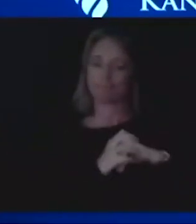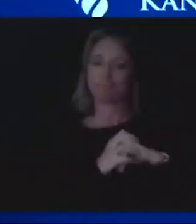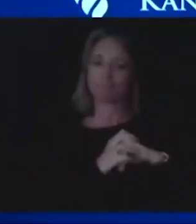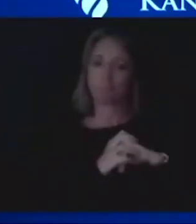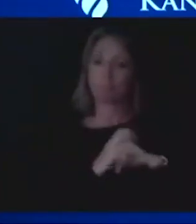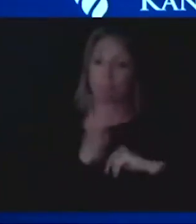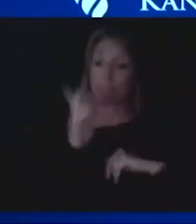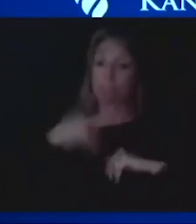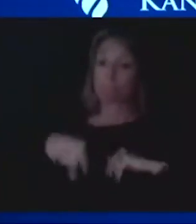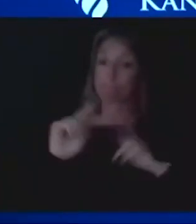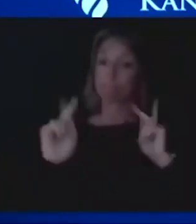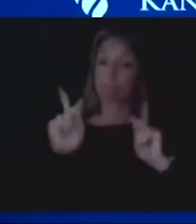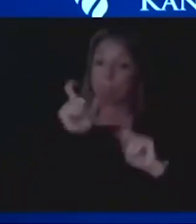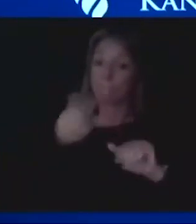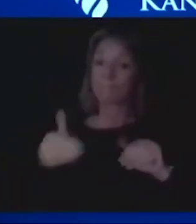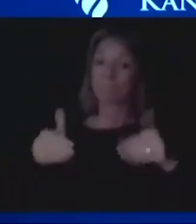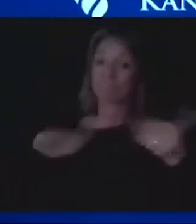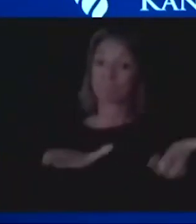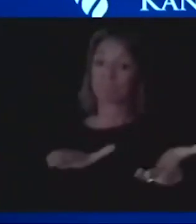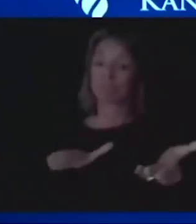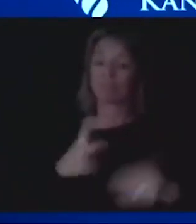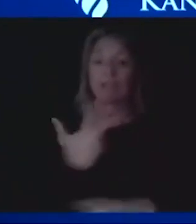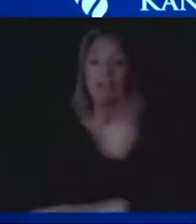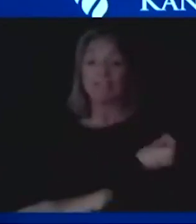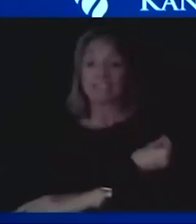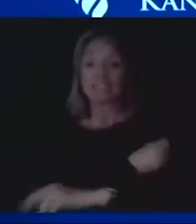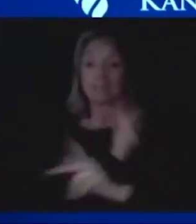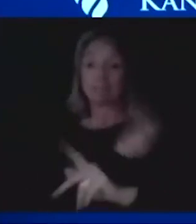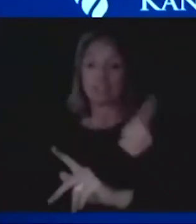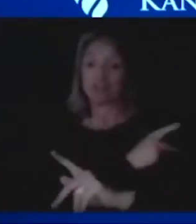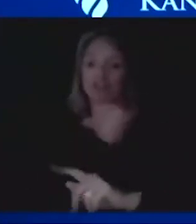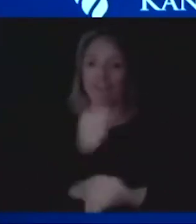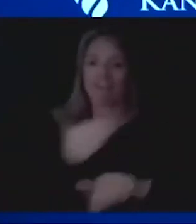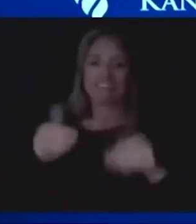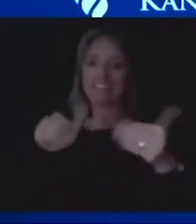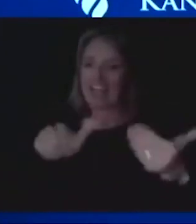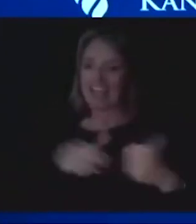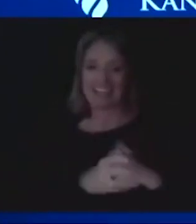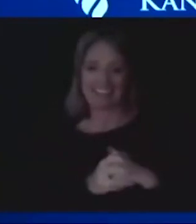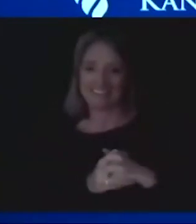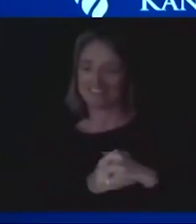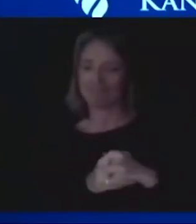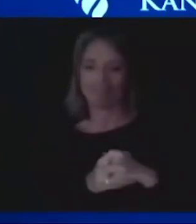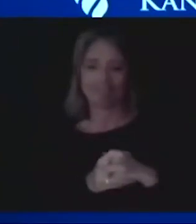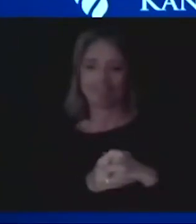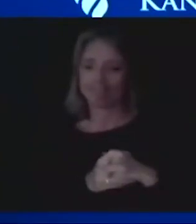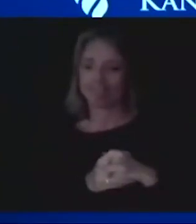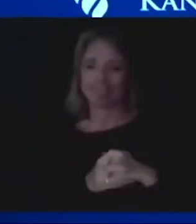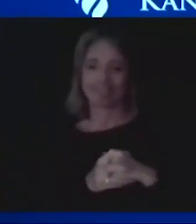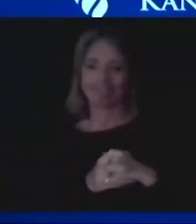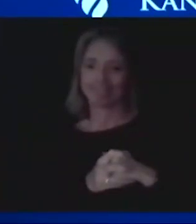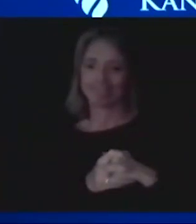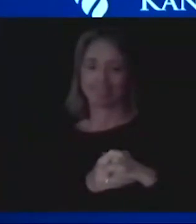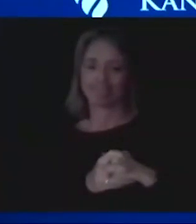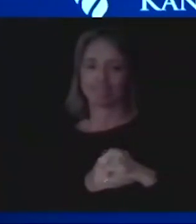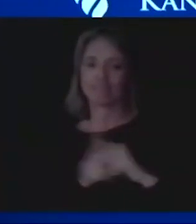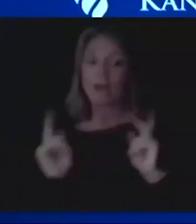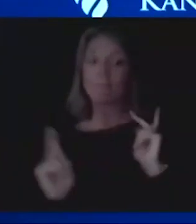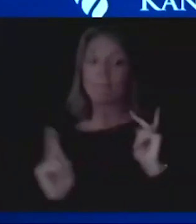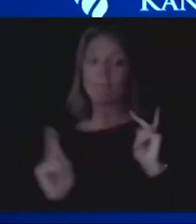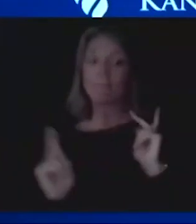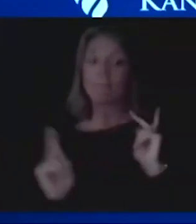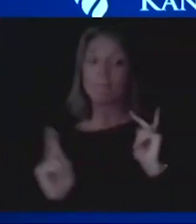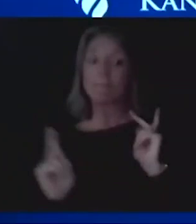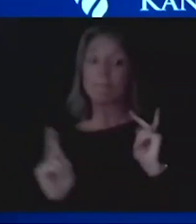the vaccinated patients, they're not dying, right? They're not the ones who are dying. It's the people who are unvaccinated who account